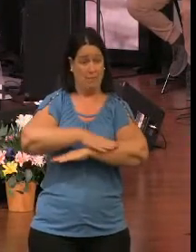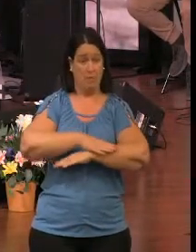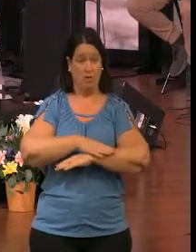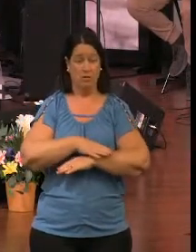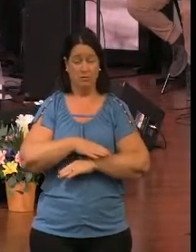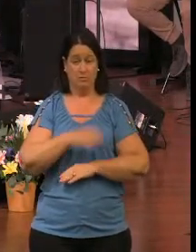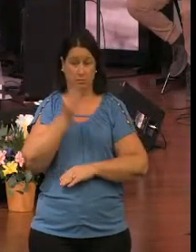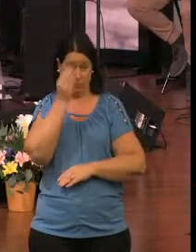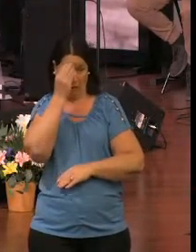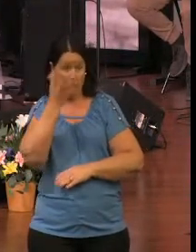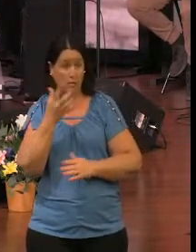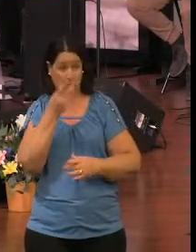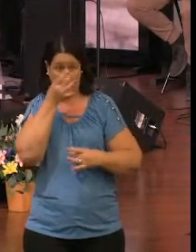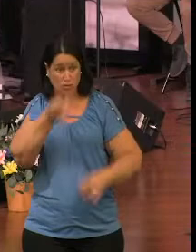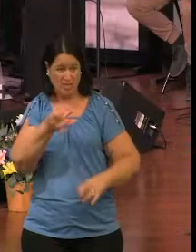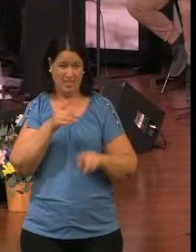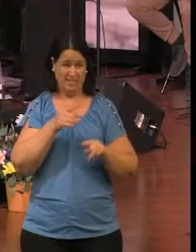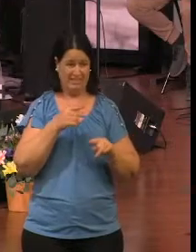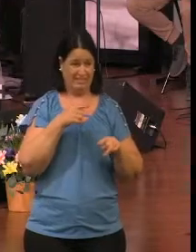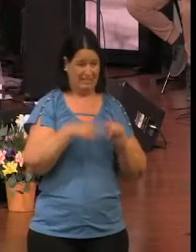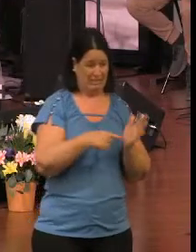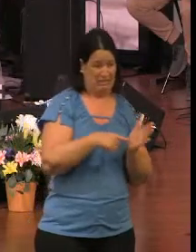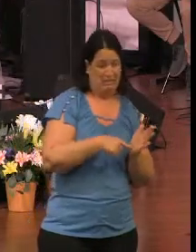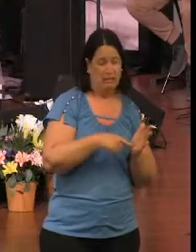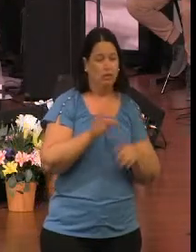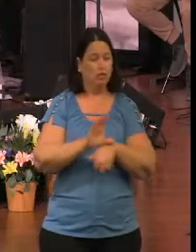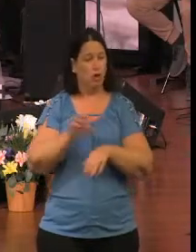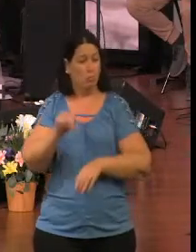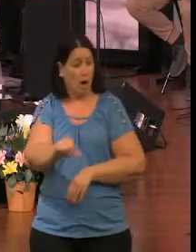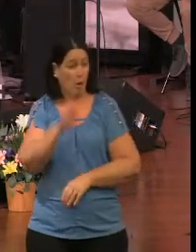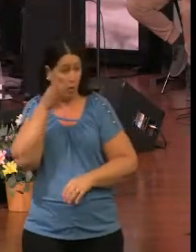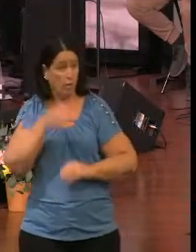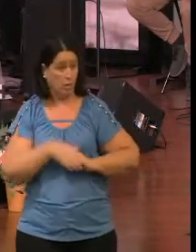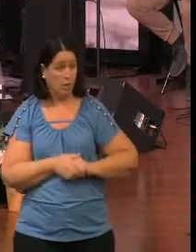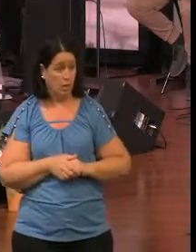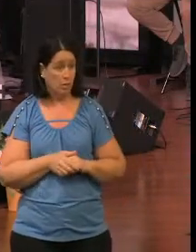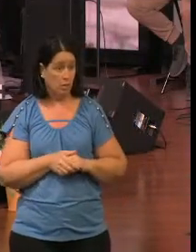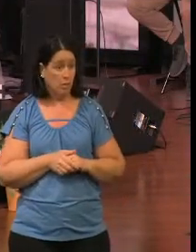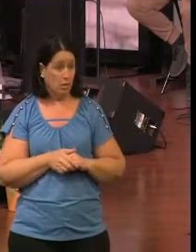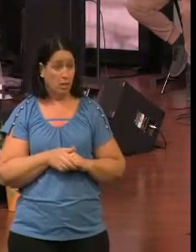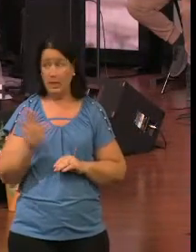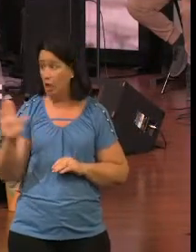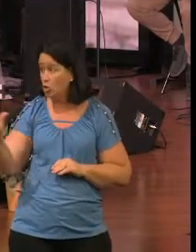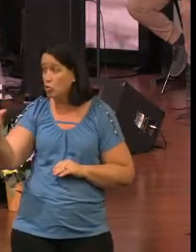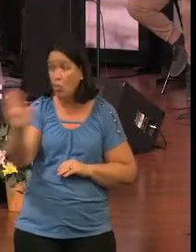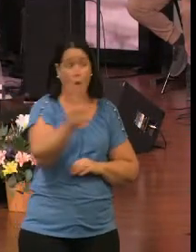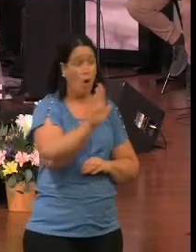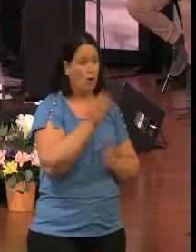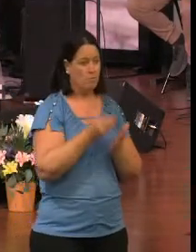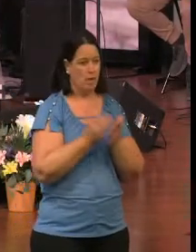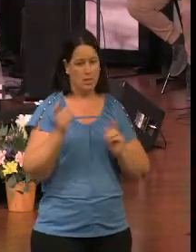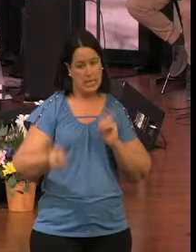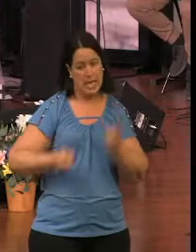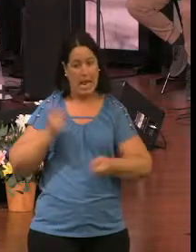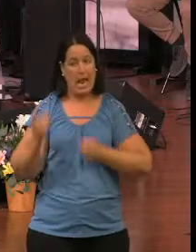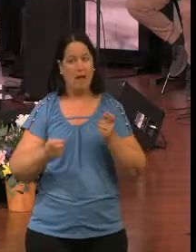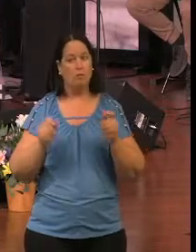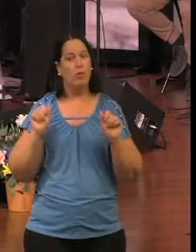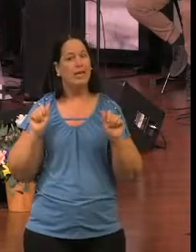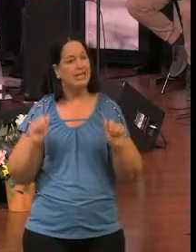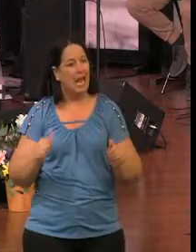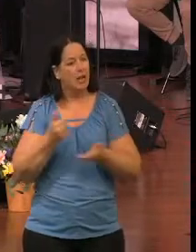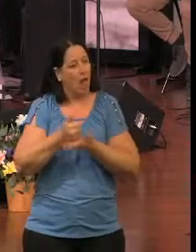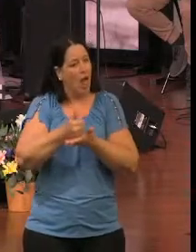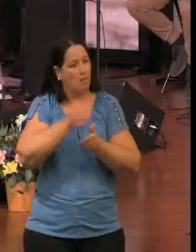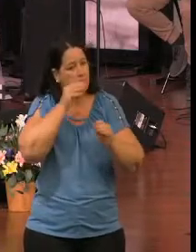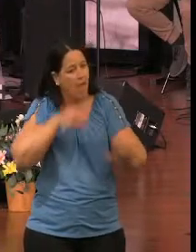Okay, you go without cost. And because of your tithes and offerings, we're able to do things like that. Well, today I've got